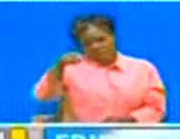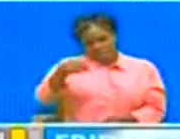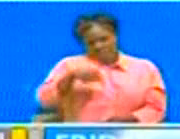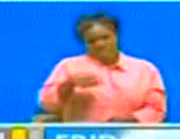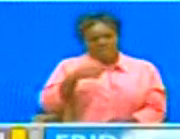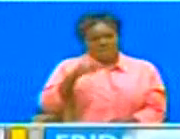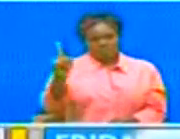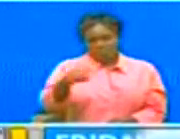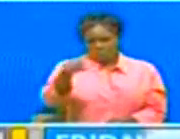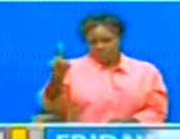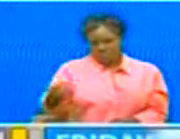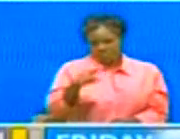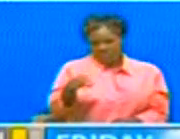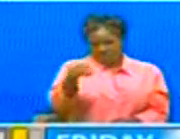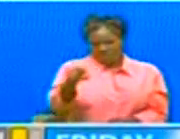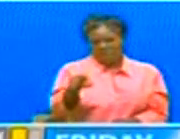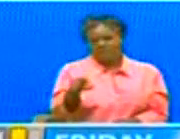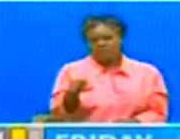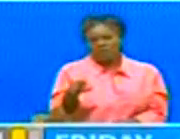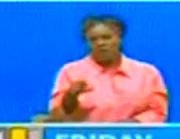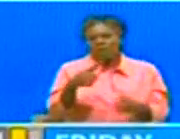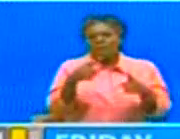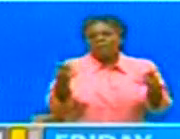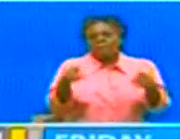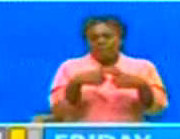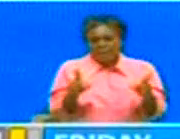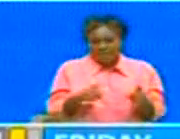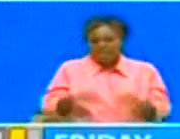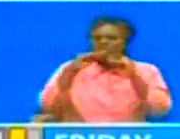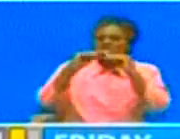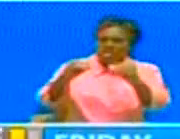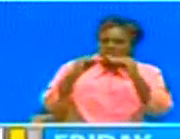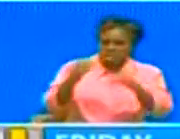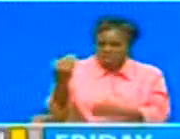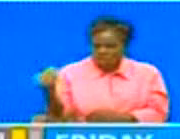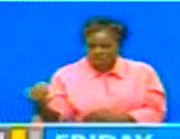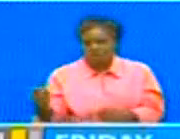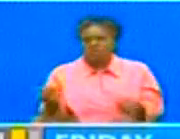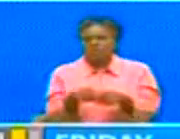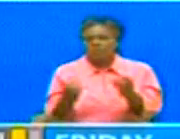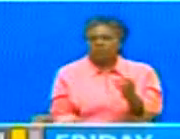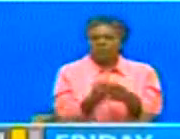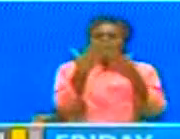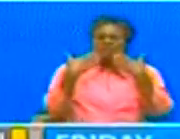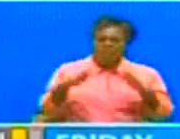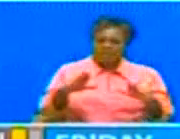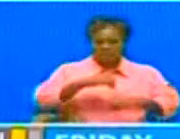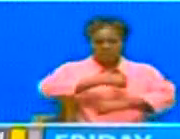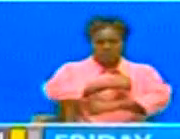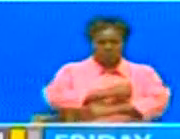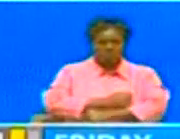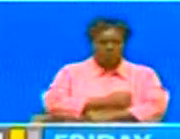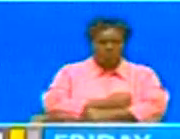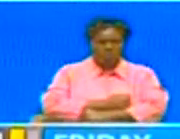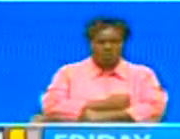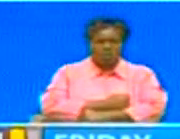fault whatever we are trying to do for them, mm-hmm. but we also need to educate them. Mm-hmm. We need to create finishing schools